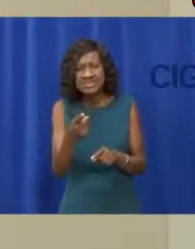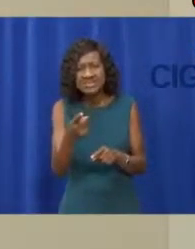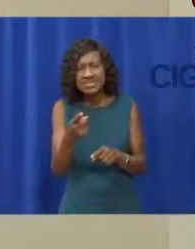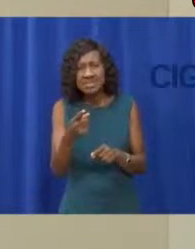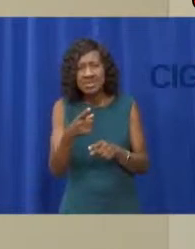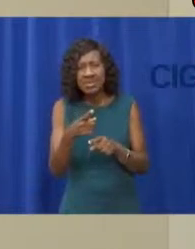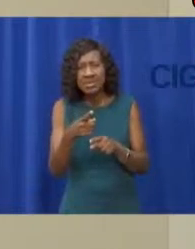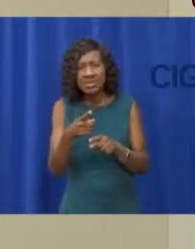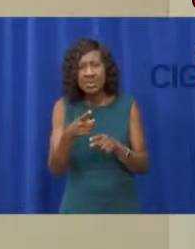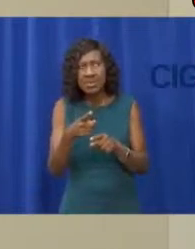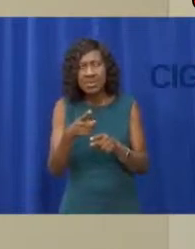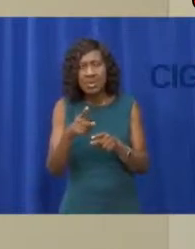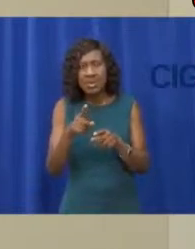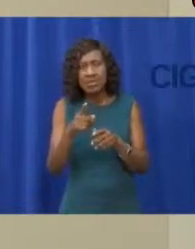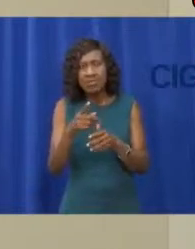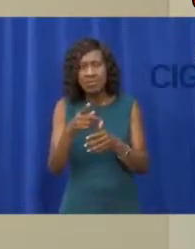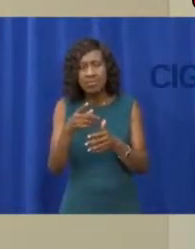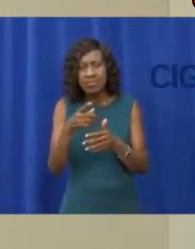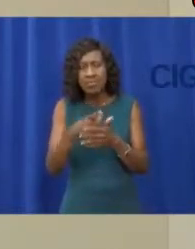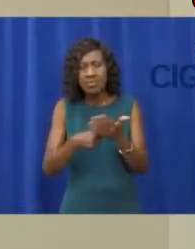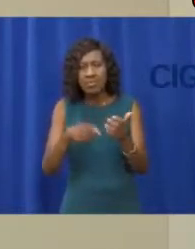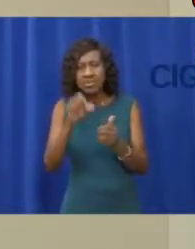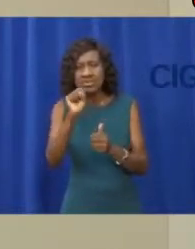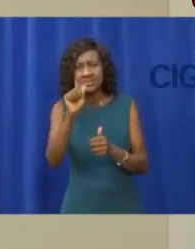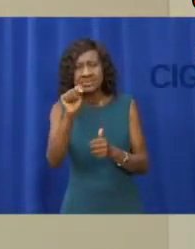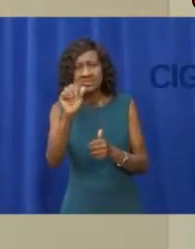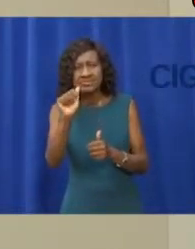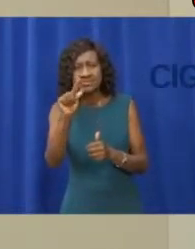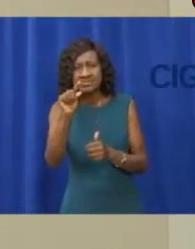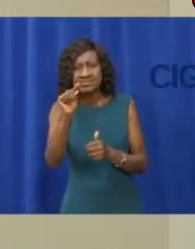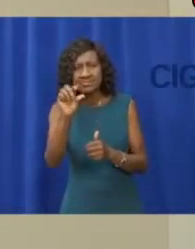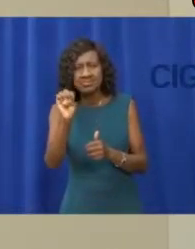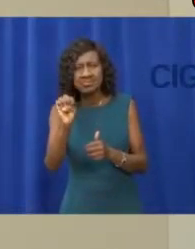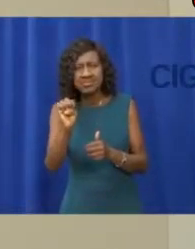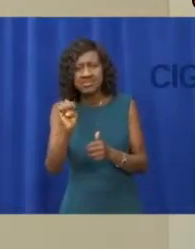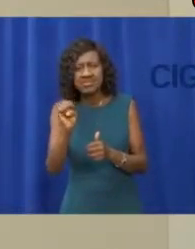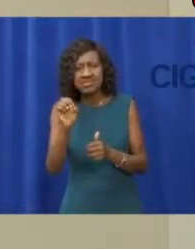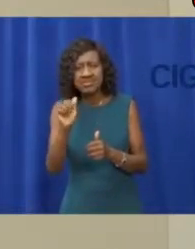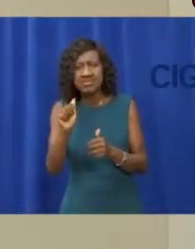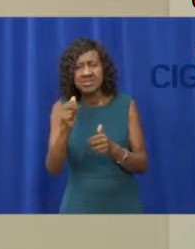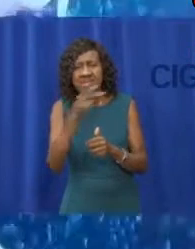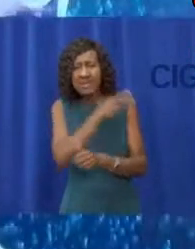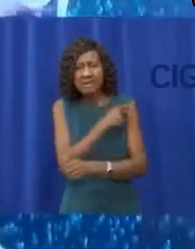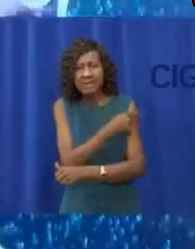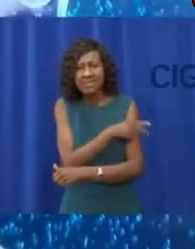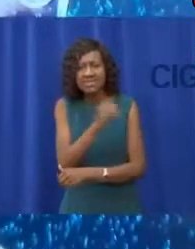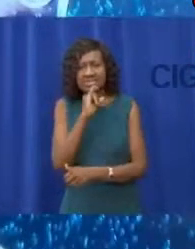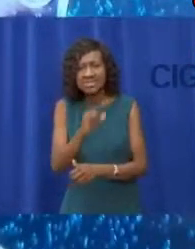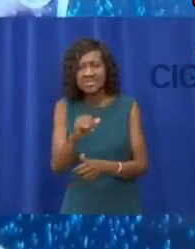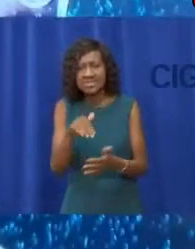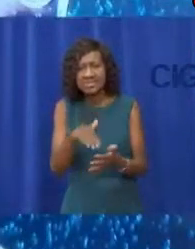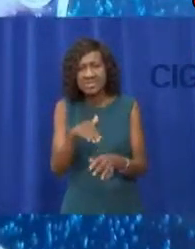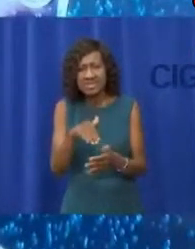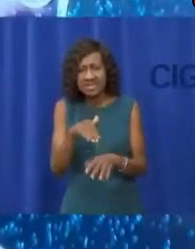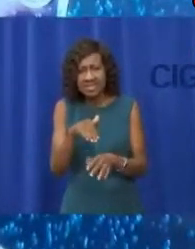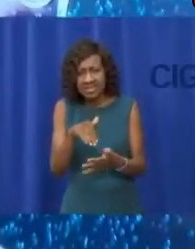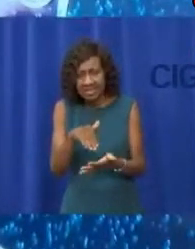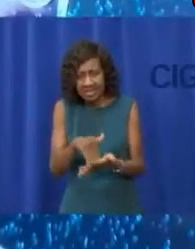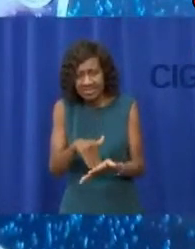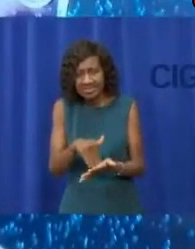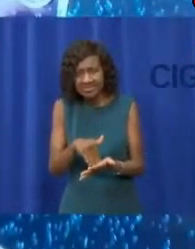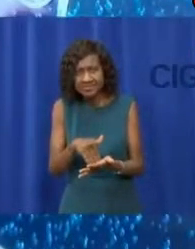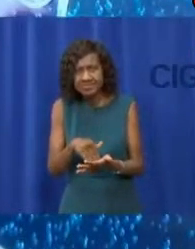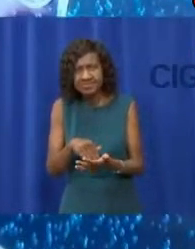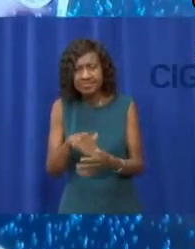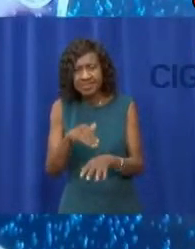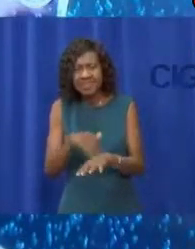at when you test them. If you have the PCR plus the immunoglobulin test, there's more information for you to